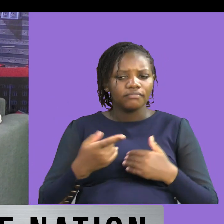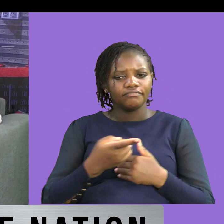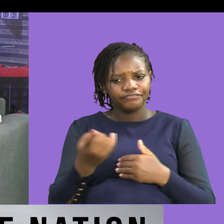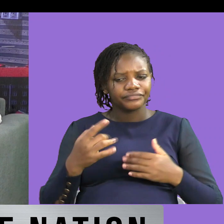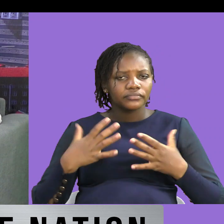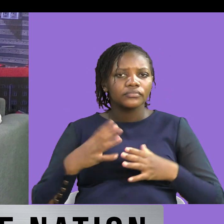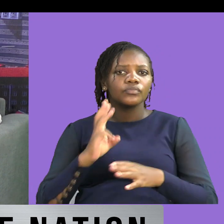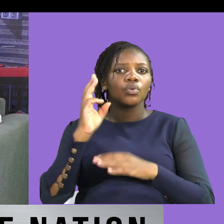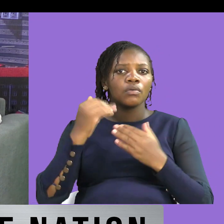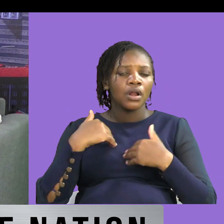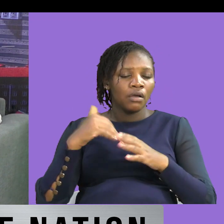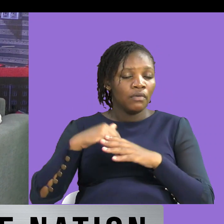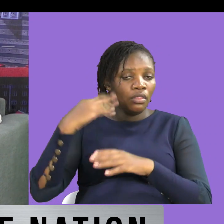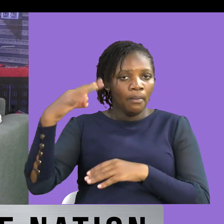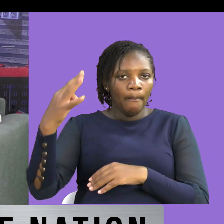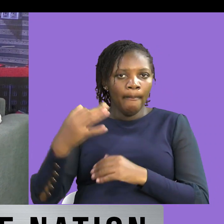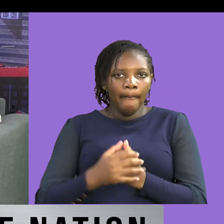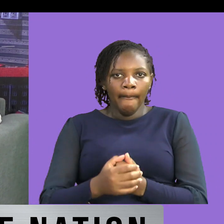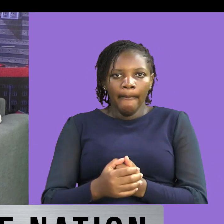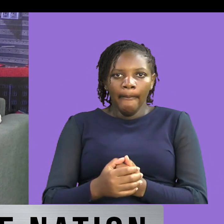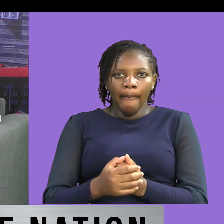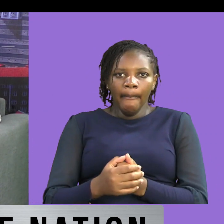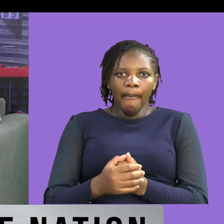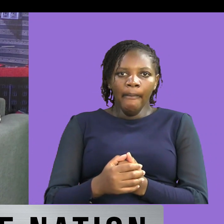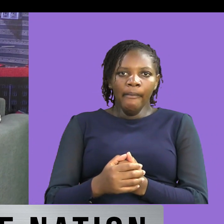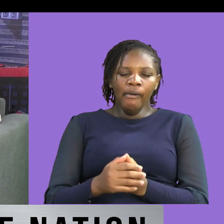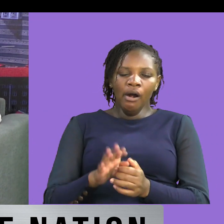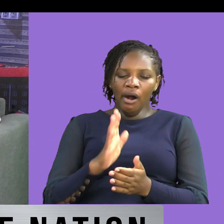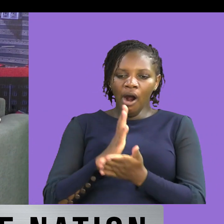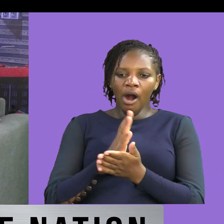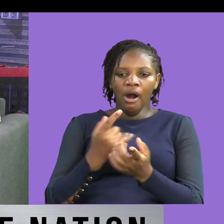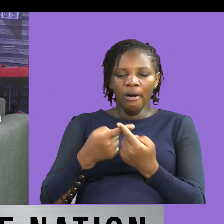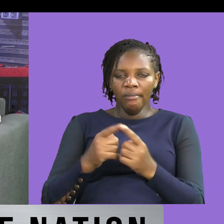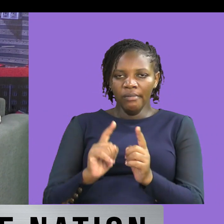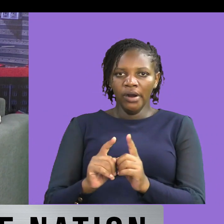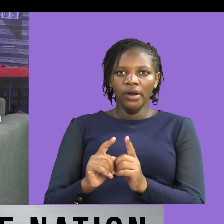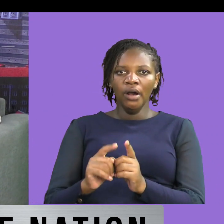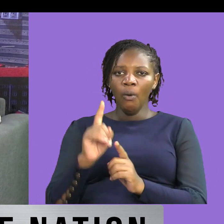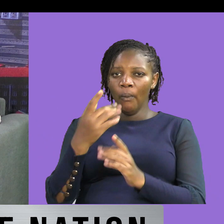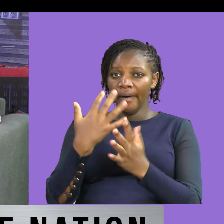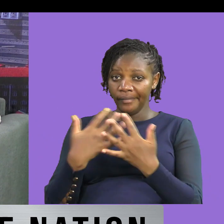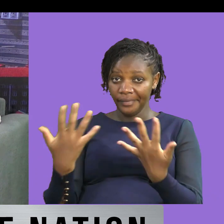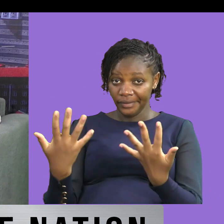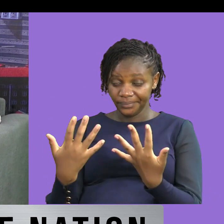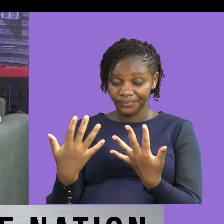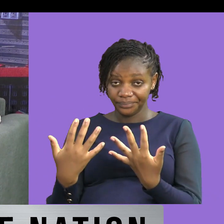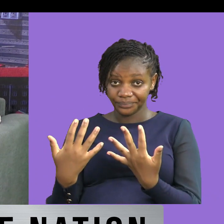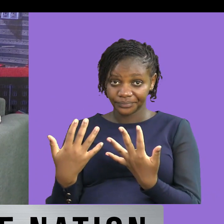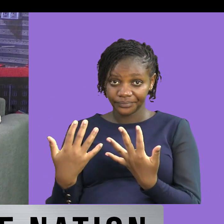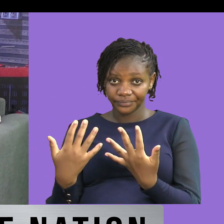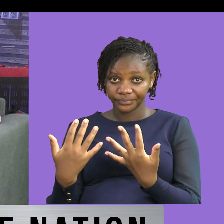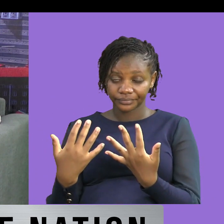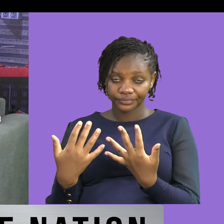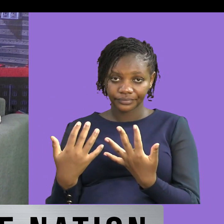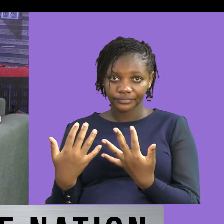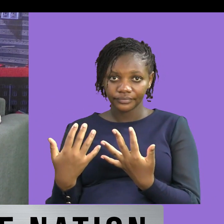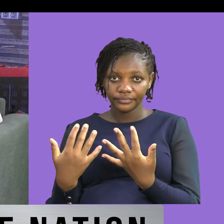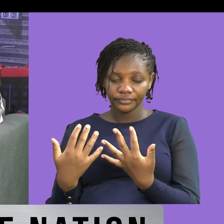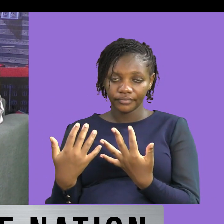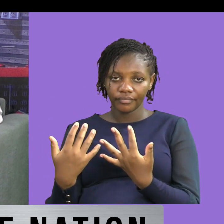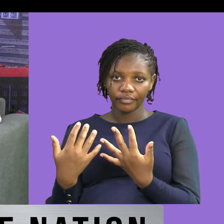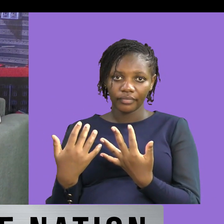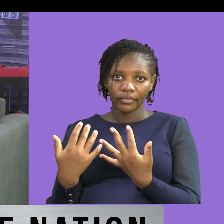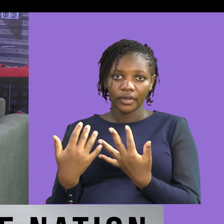we are going to have as Jonah, our... but Jonah, just finish. These are the people that we are going to have